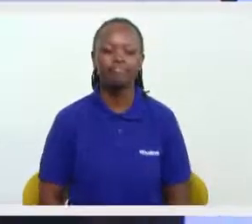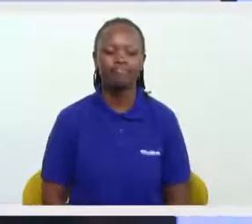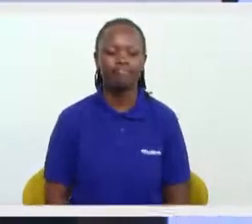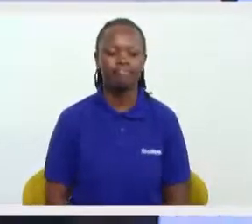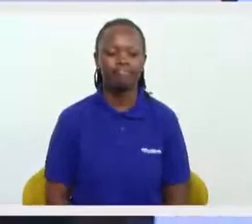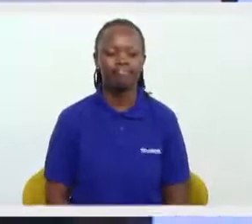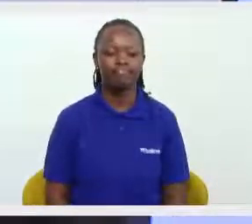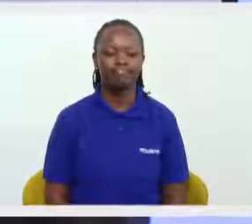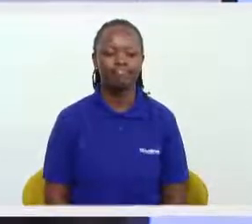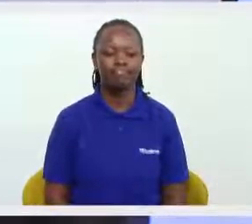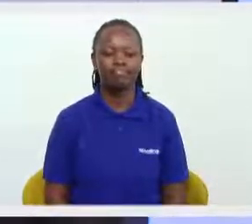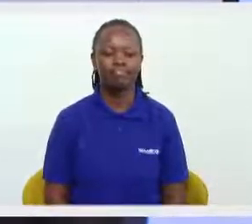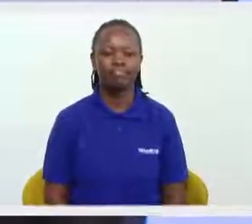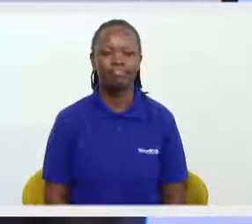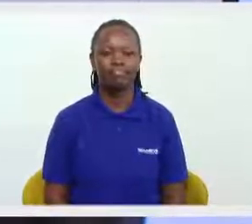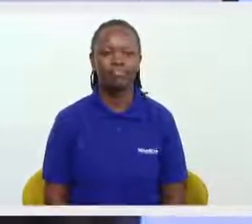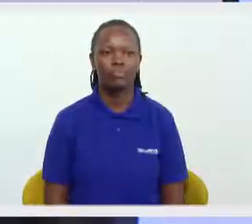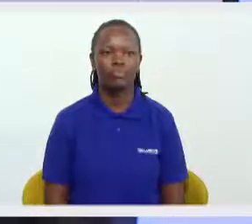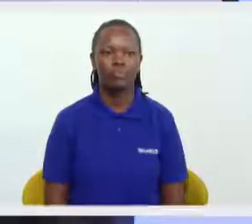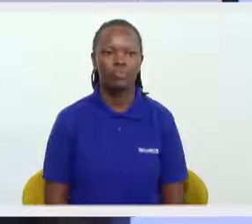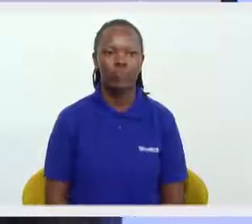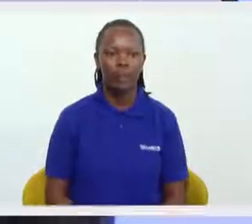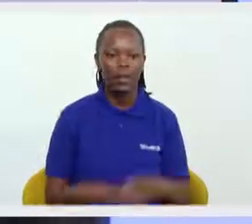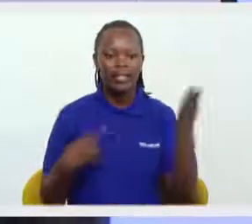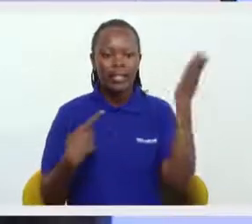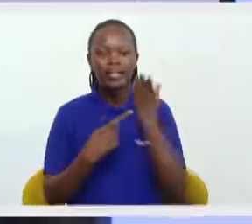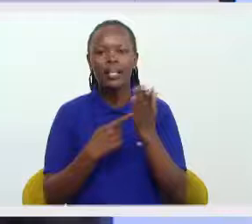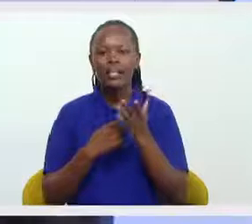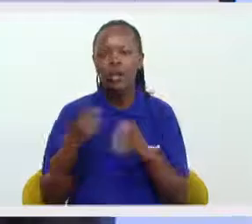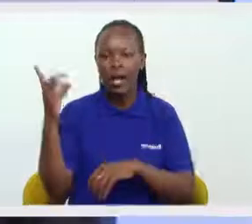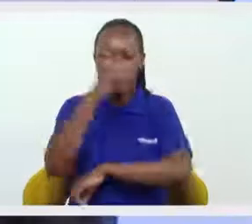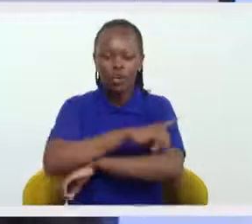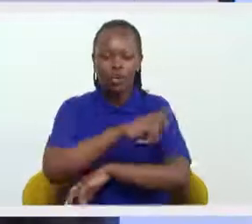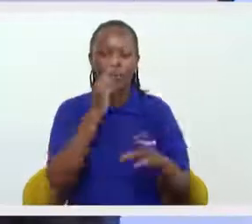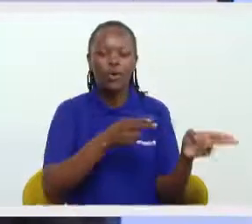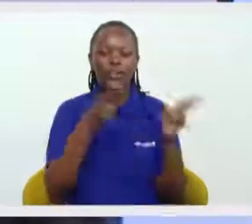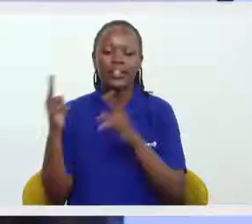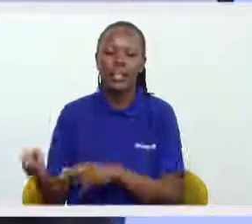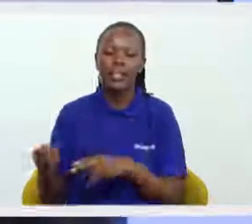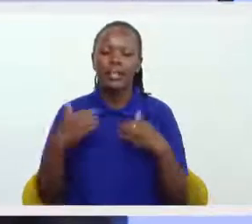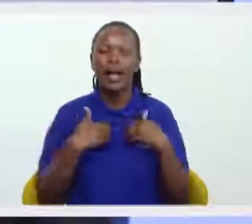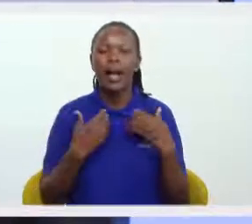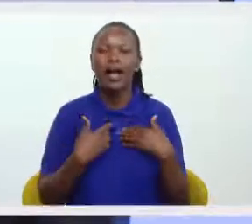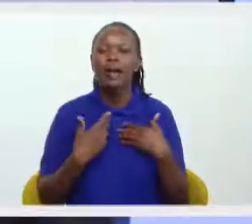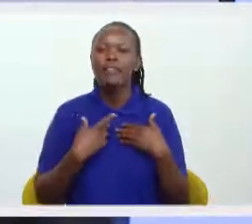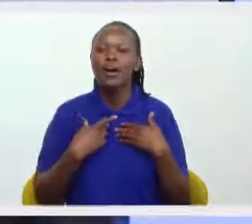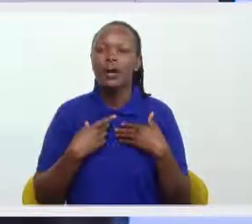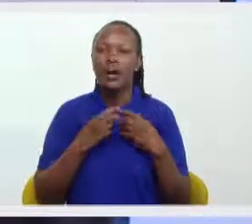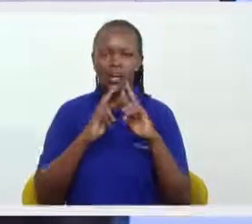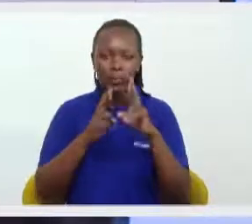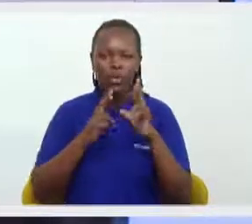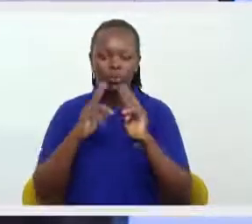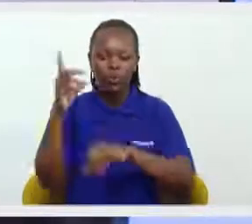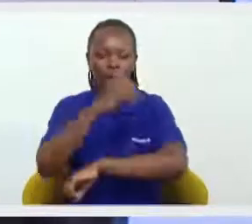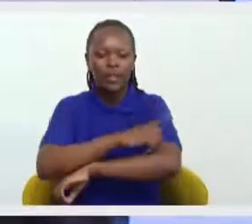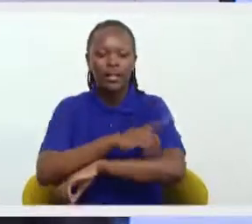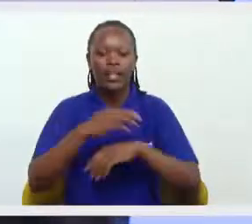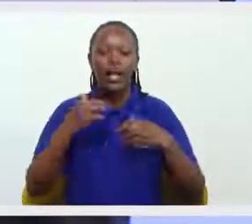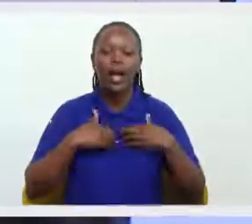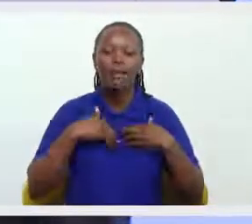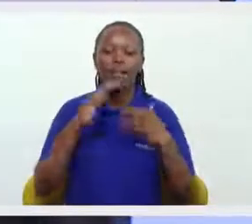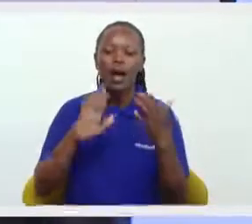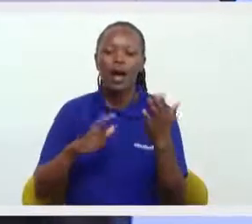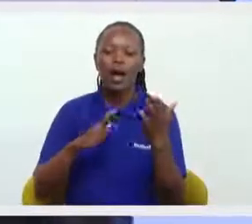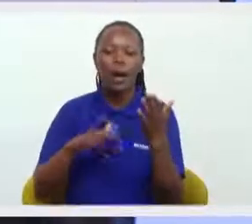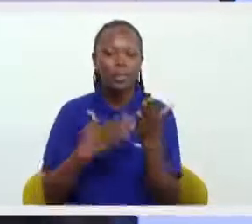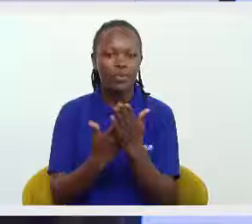Is a pharmacy technician. On a typical day, she takes inventory of prescriptions and secures approval from insurance.